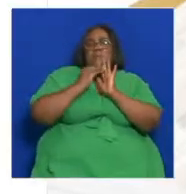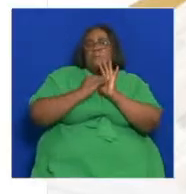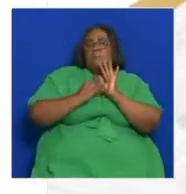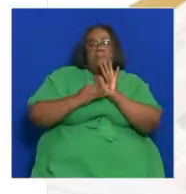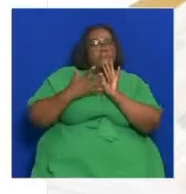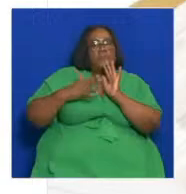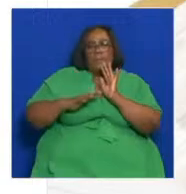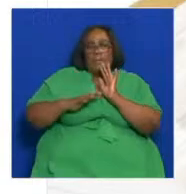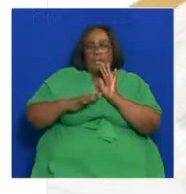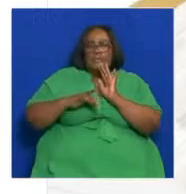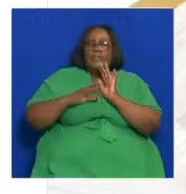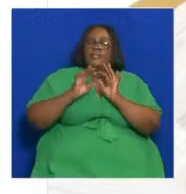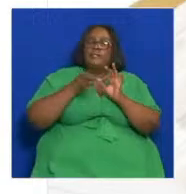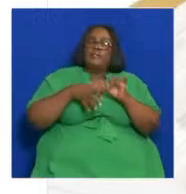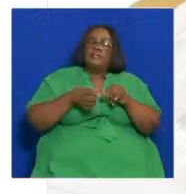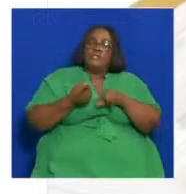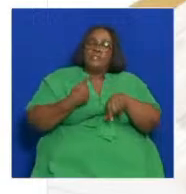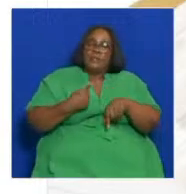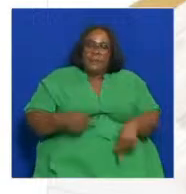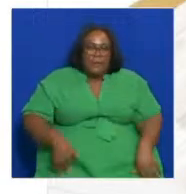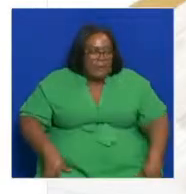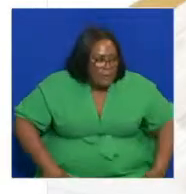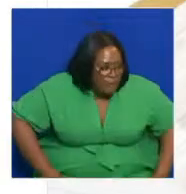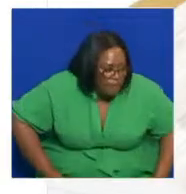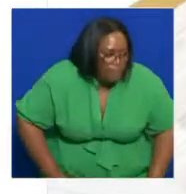as MS8.